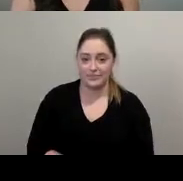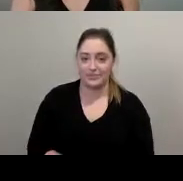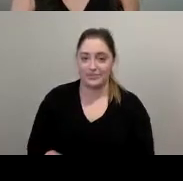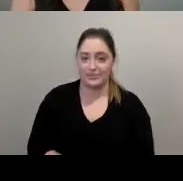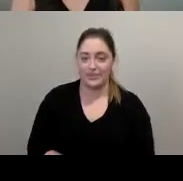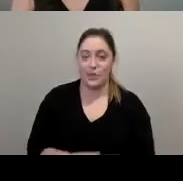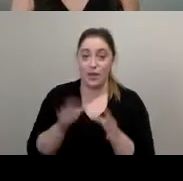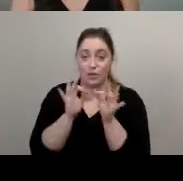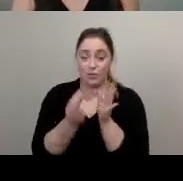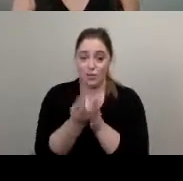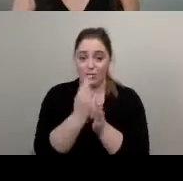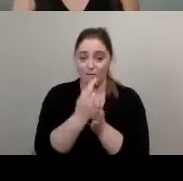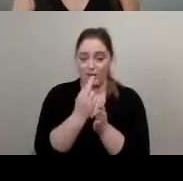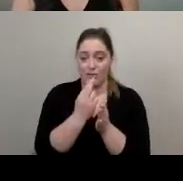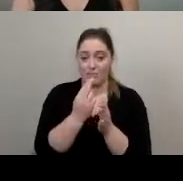so